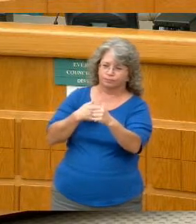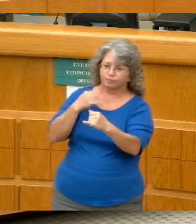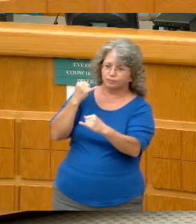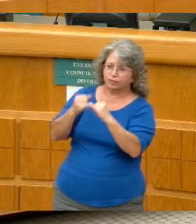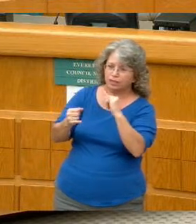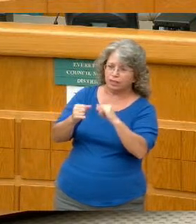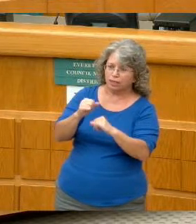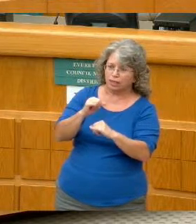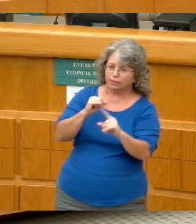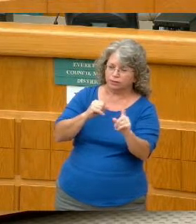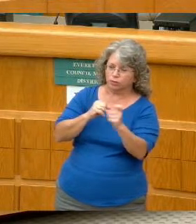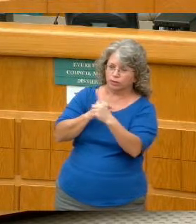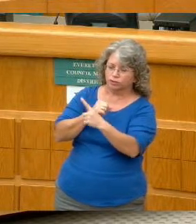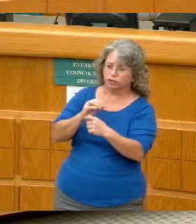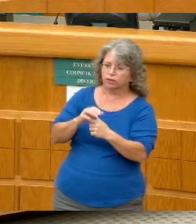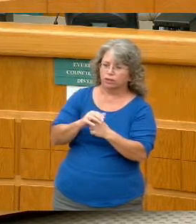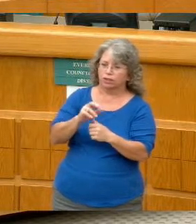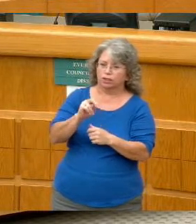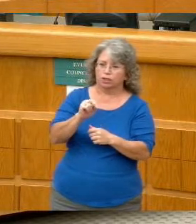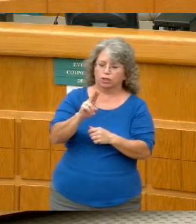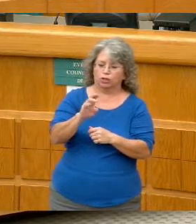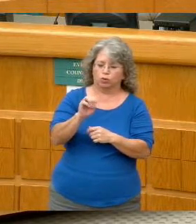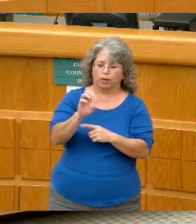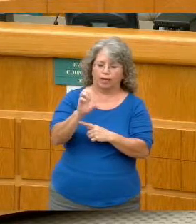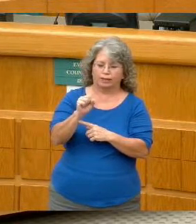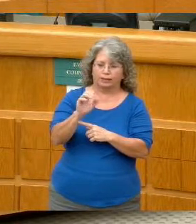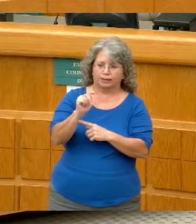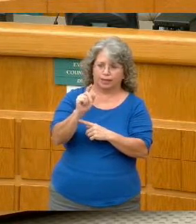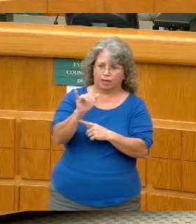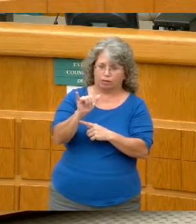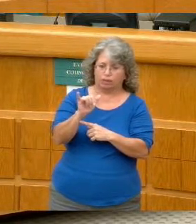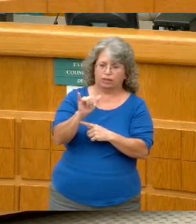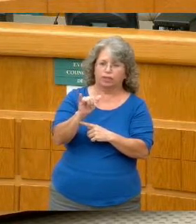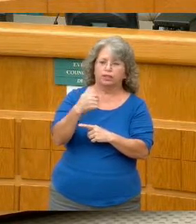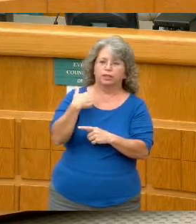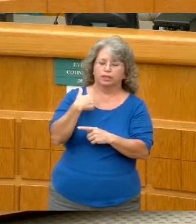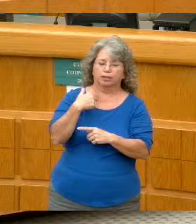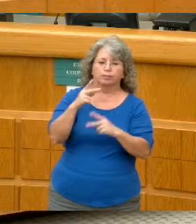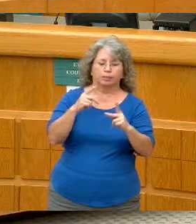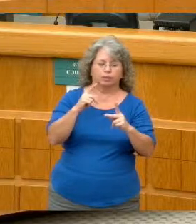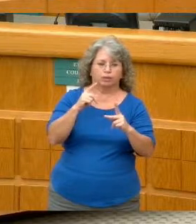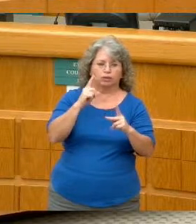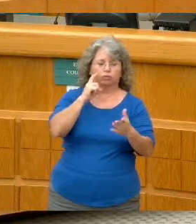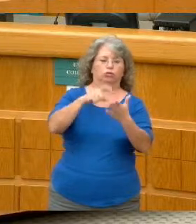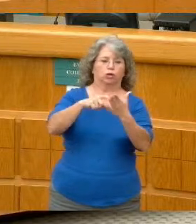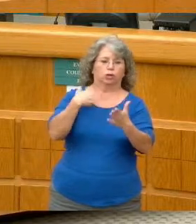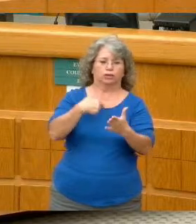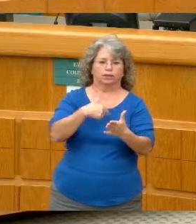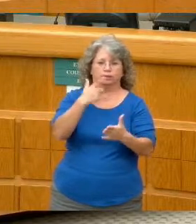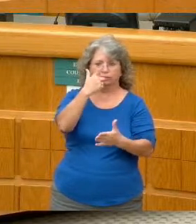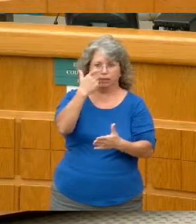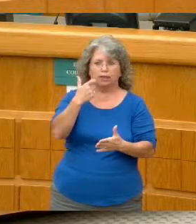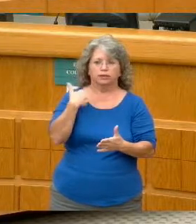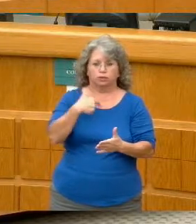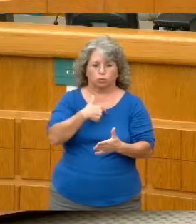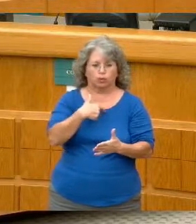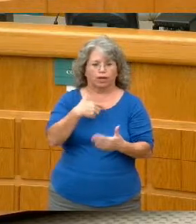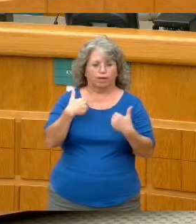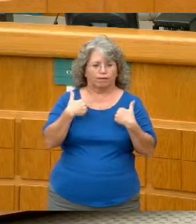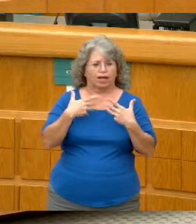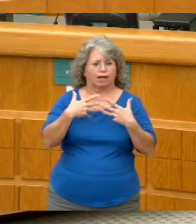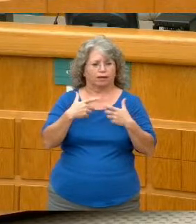Last question. Yeah. Nueces County, we've kind of been put on the map just because the amount of children,